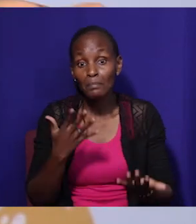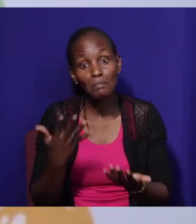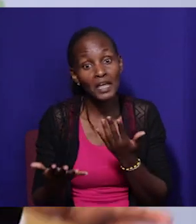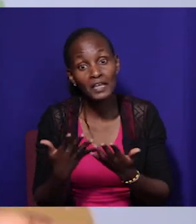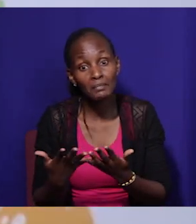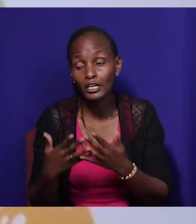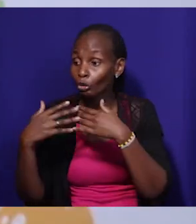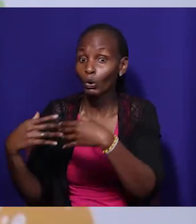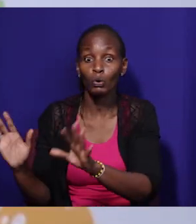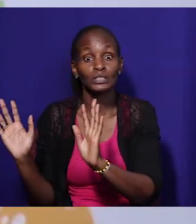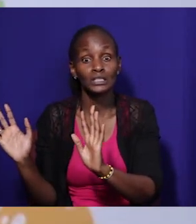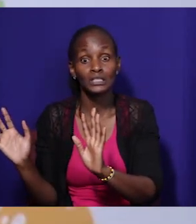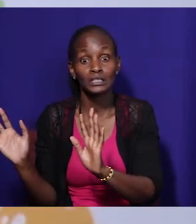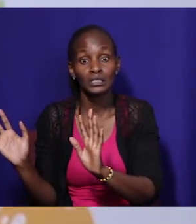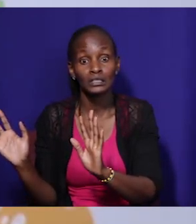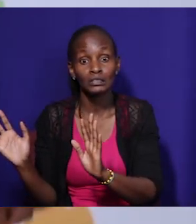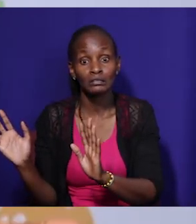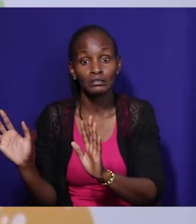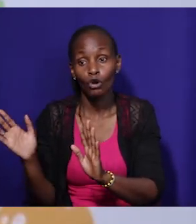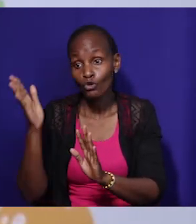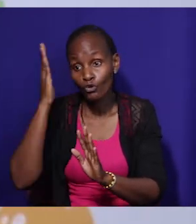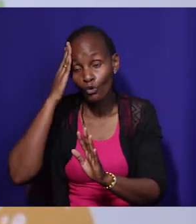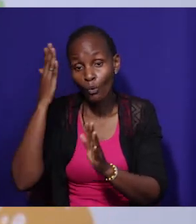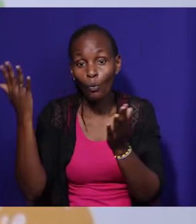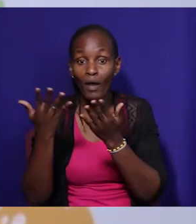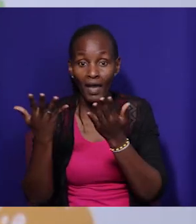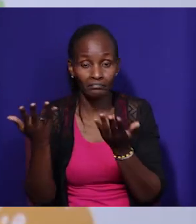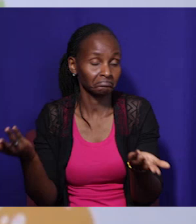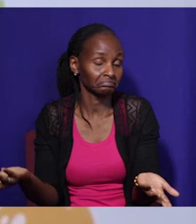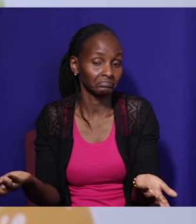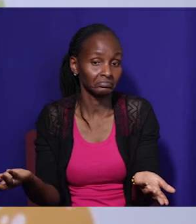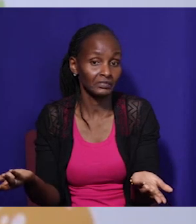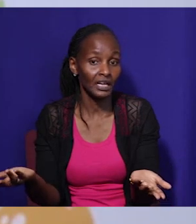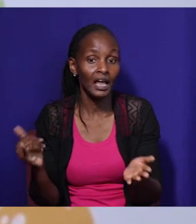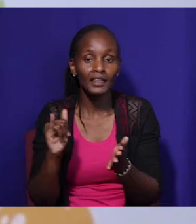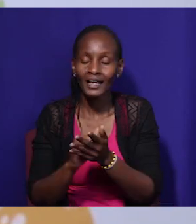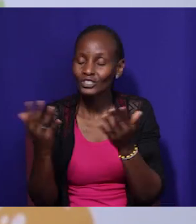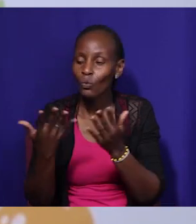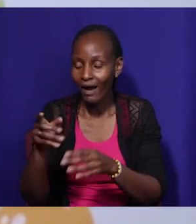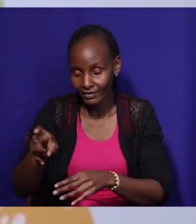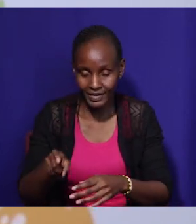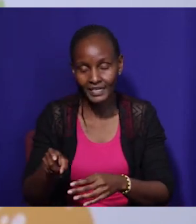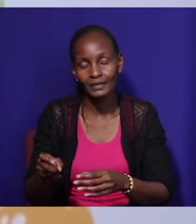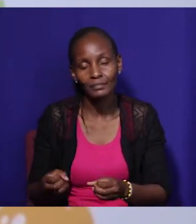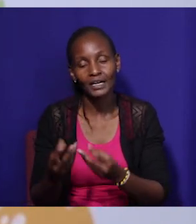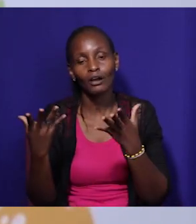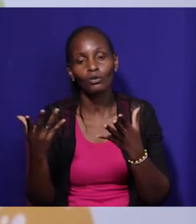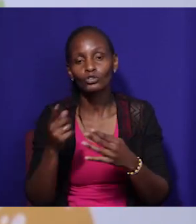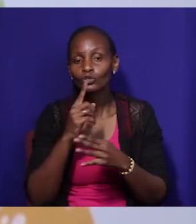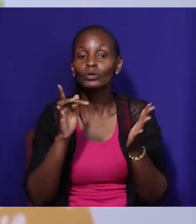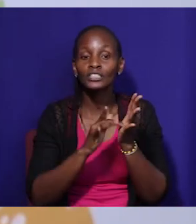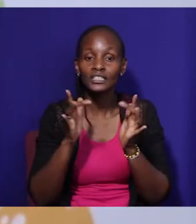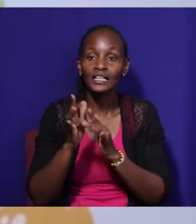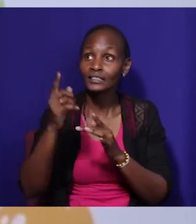even be lost. We are not even sure where we are. And that's where we need the miracle. So